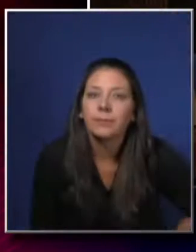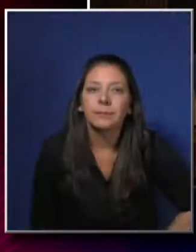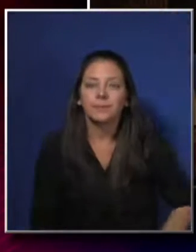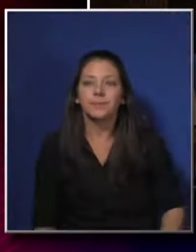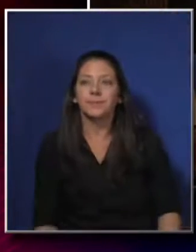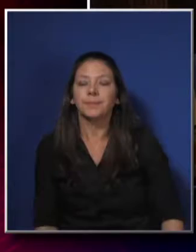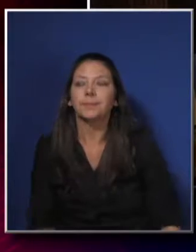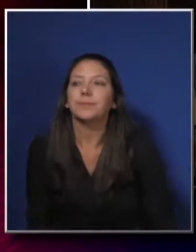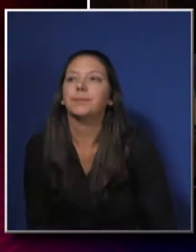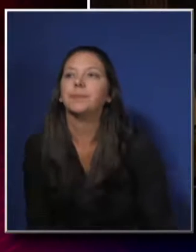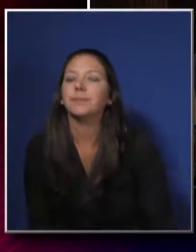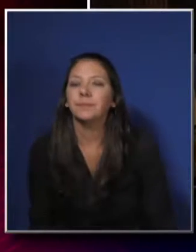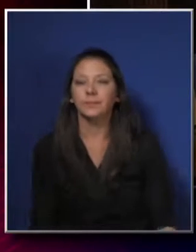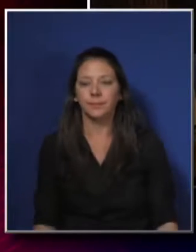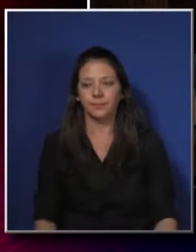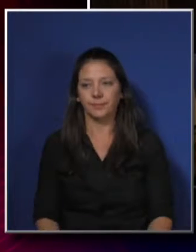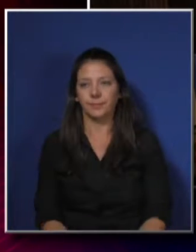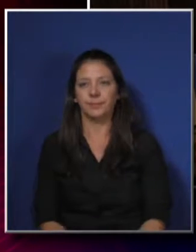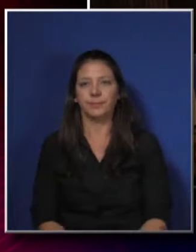I'm waiting.